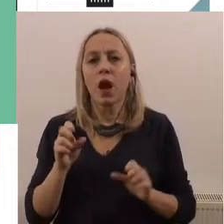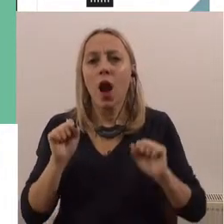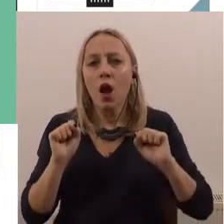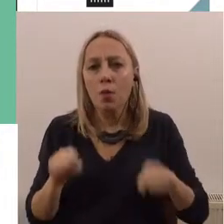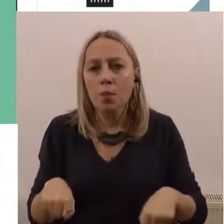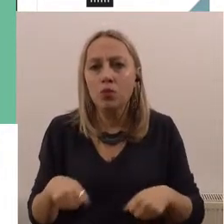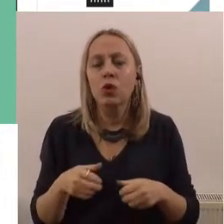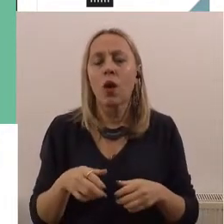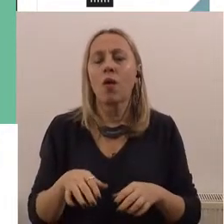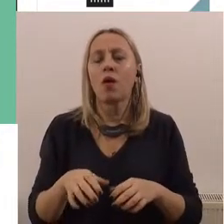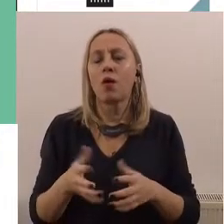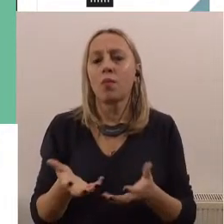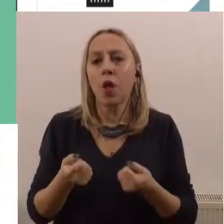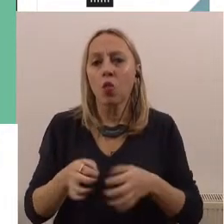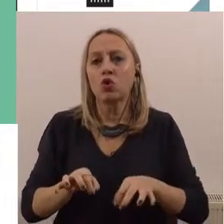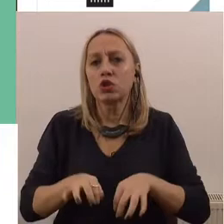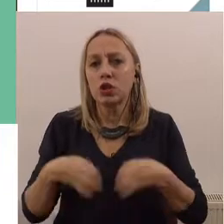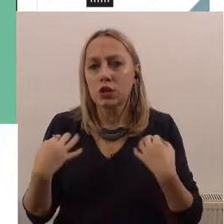perspective